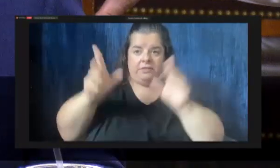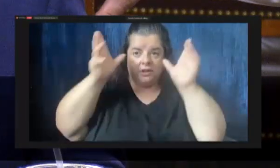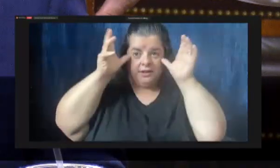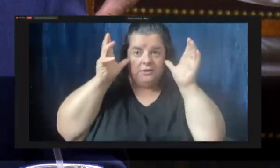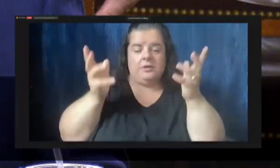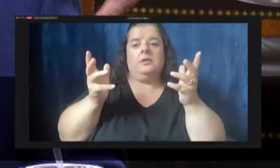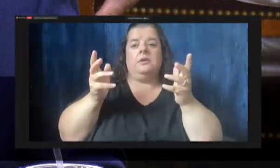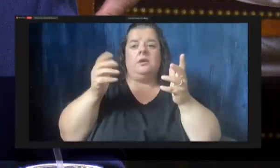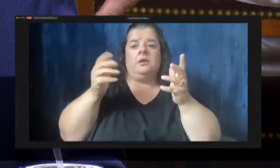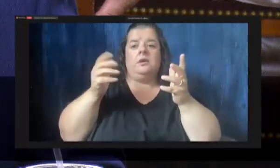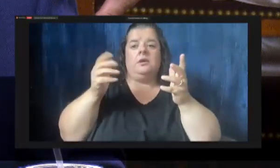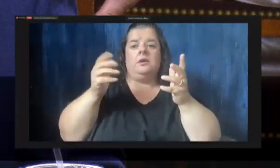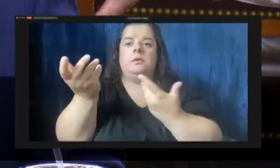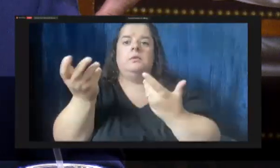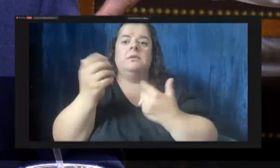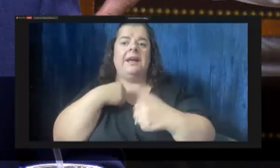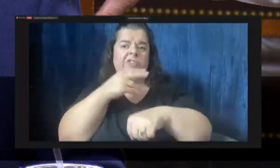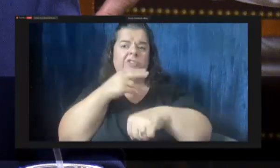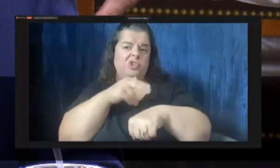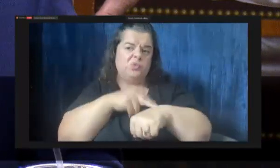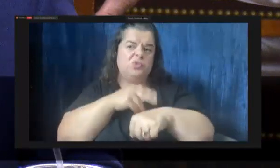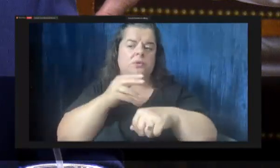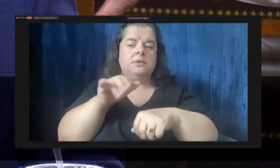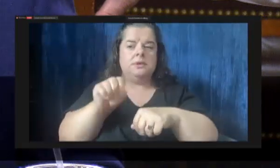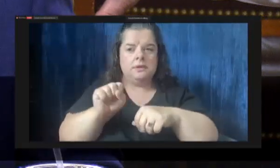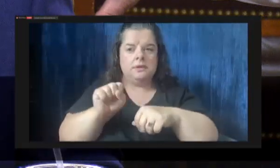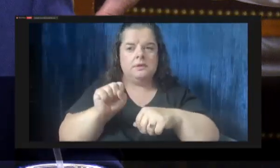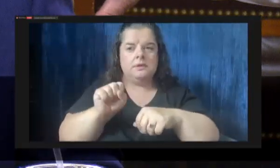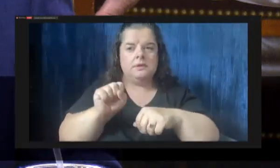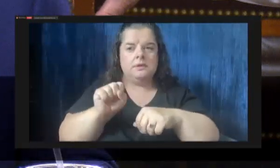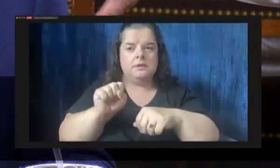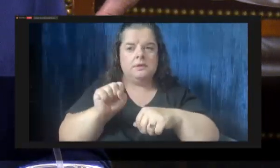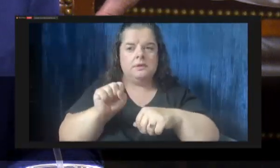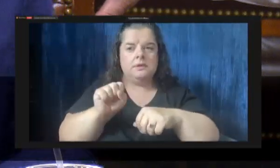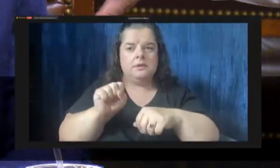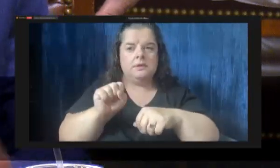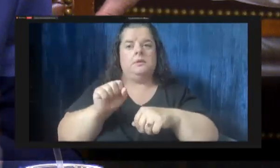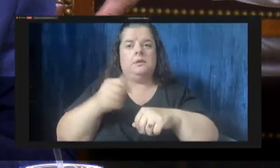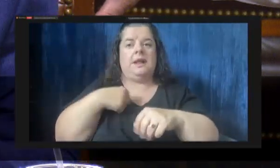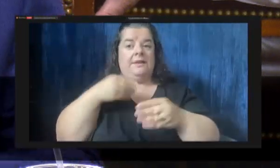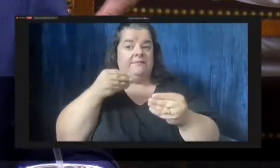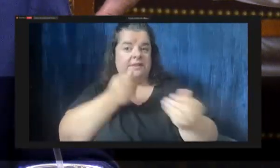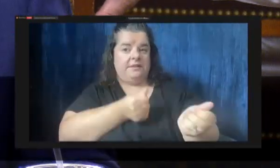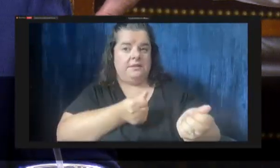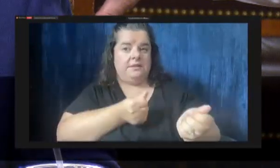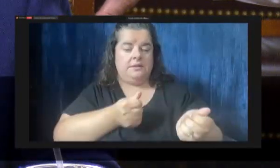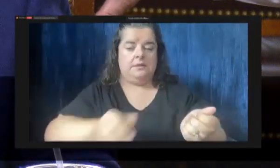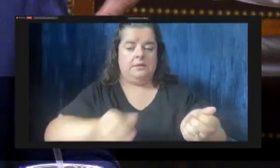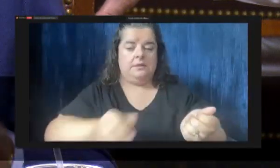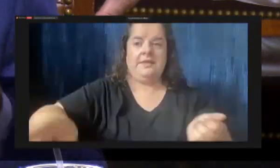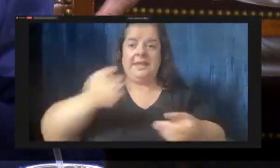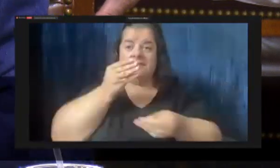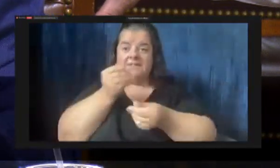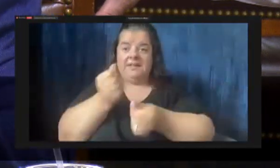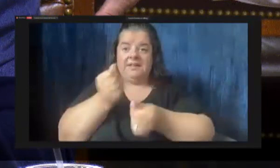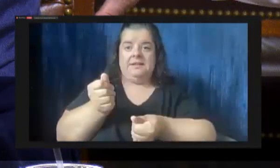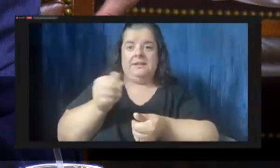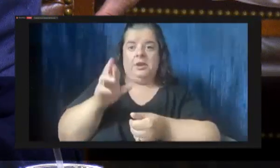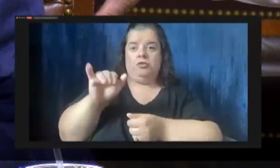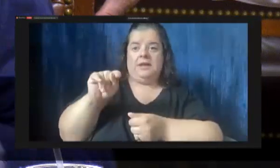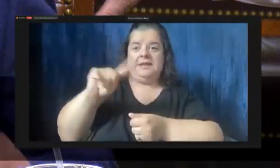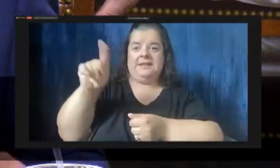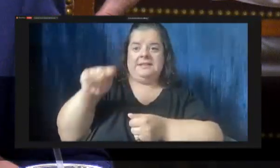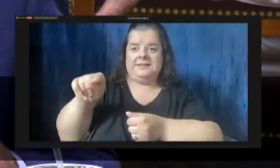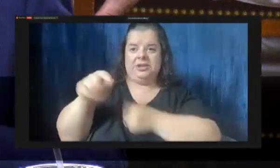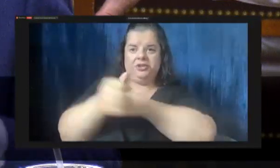the usuals, though. You know, the ones, again, I feed them. If you ever want to feed a deer Ritz crackers, they love them.